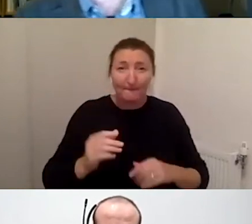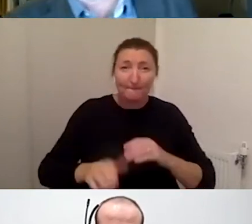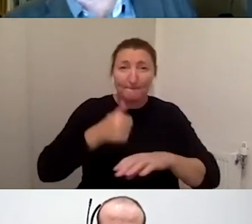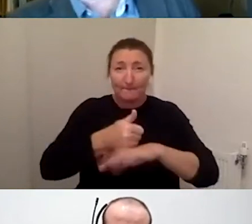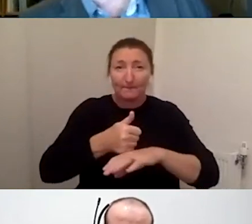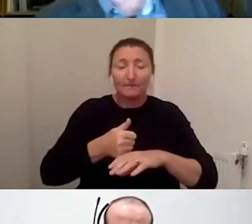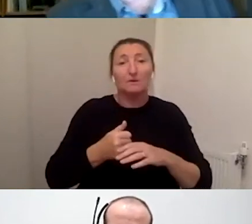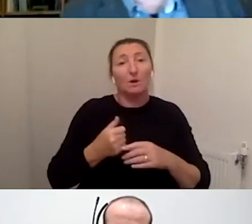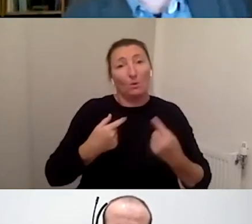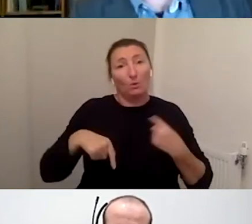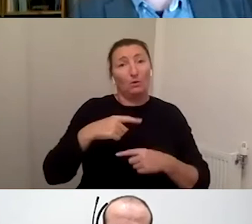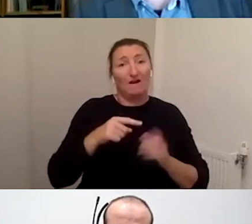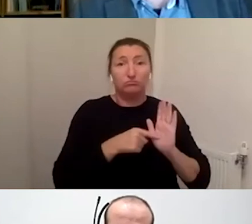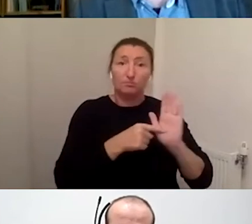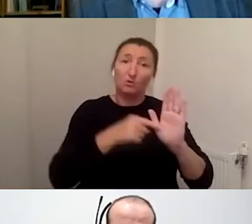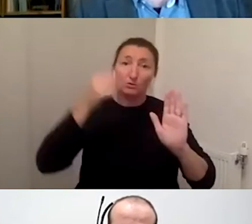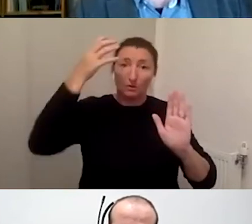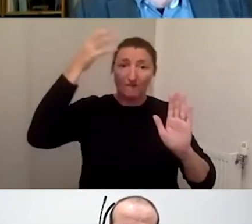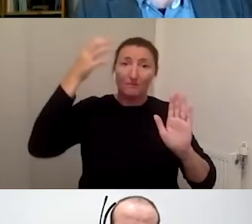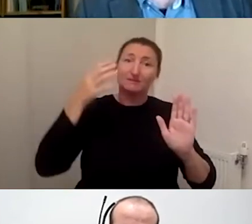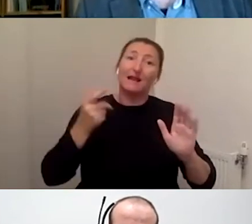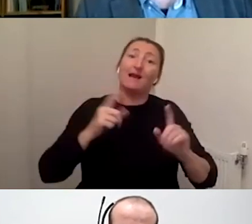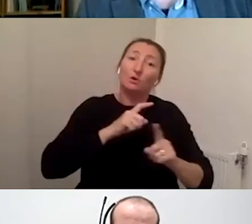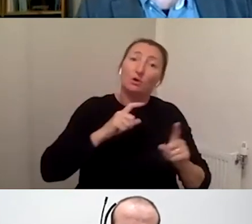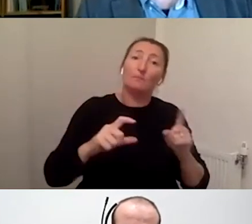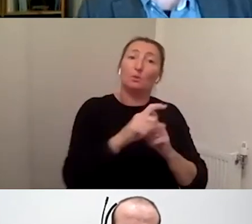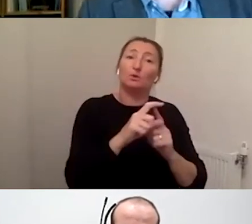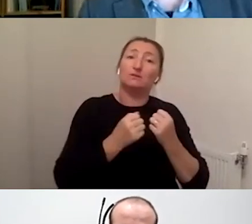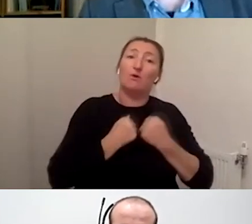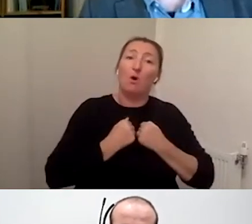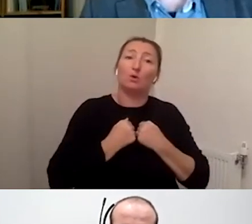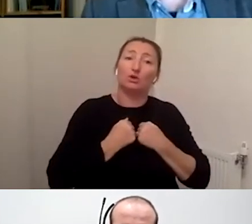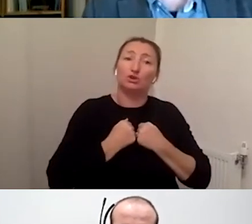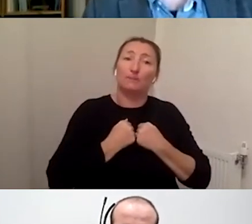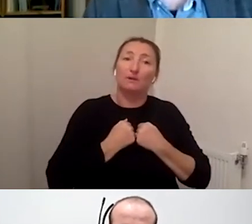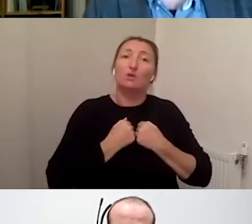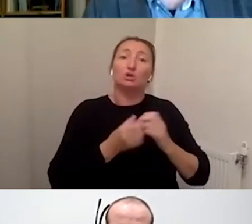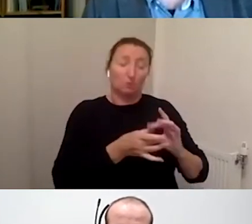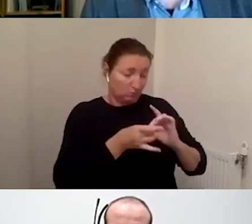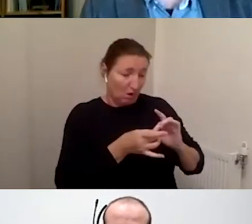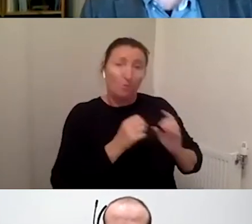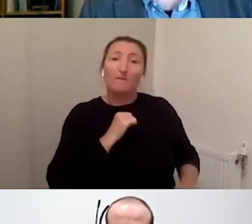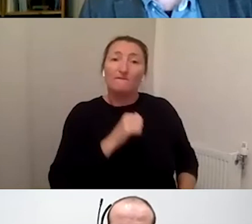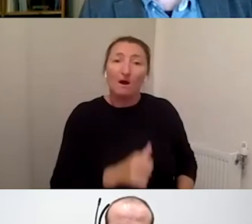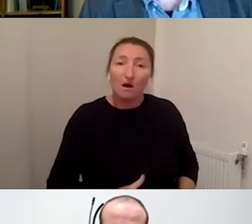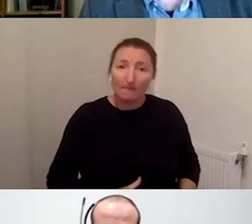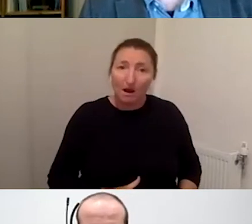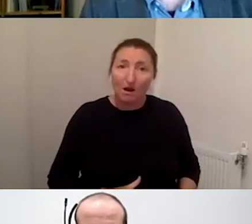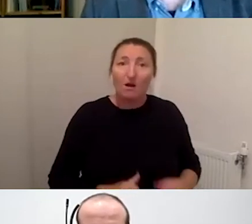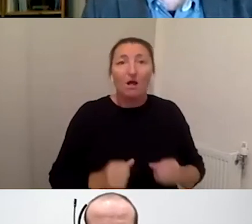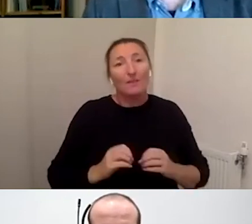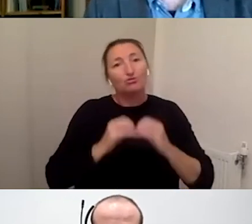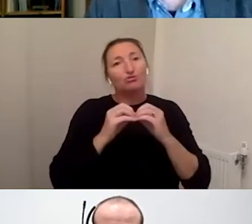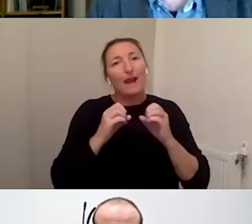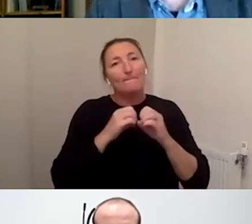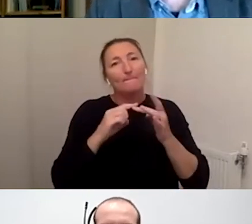should roll out AD and have community ownership in AD. So not only do you work with the farmers, you now generate this biogas, which now we can address